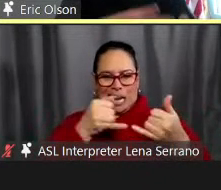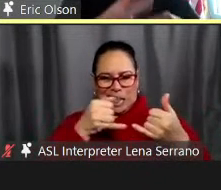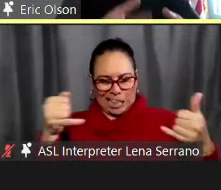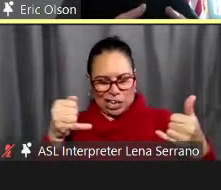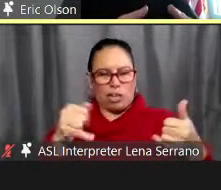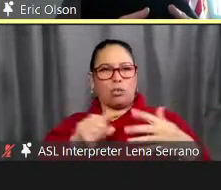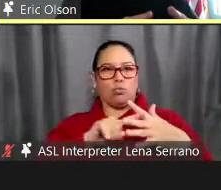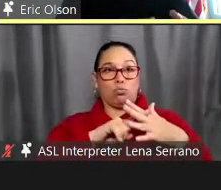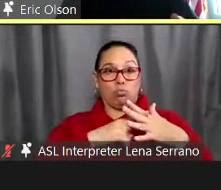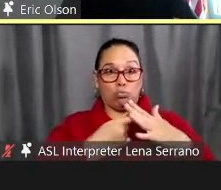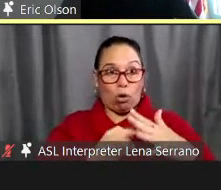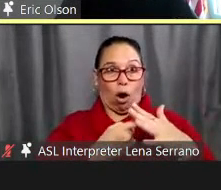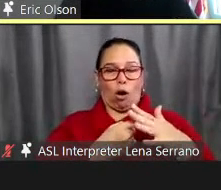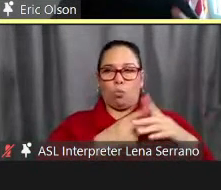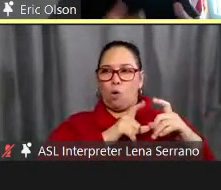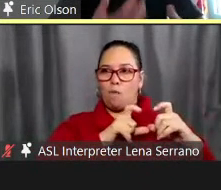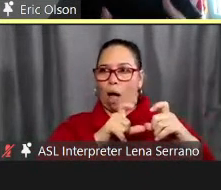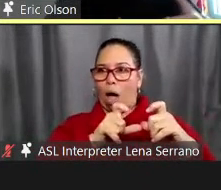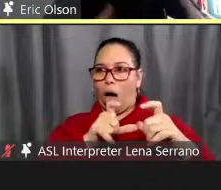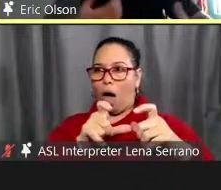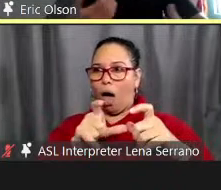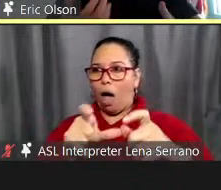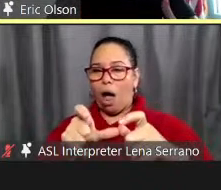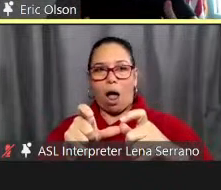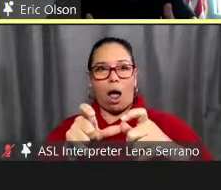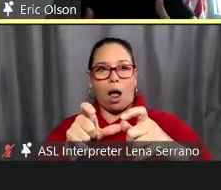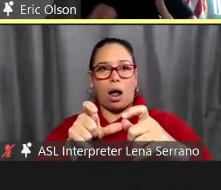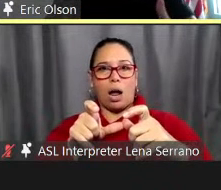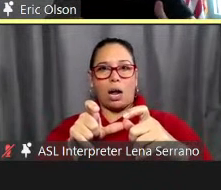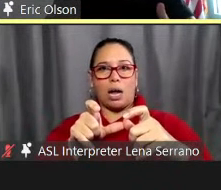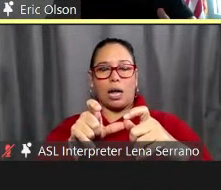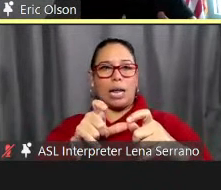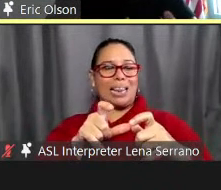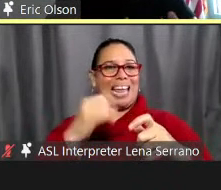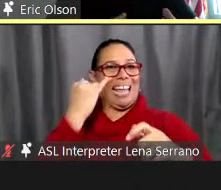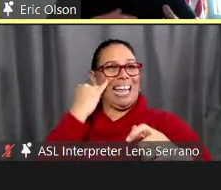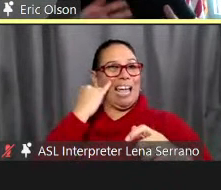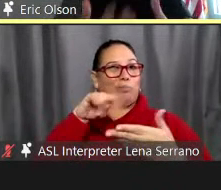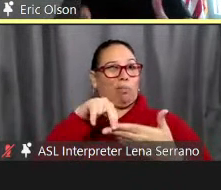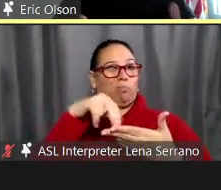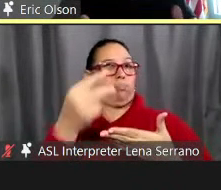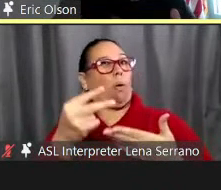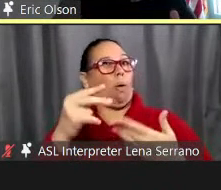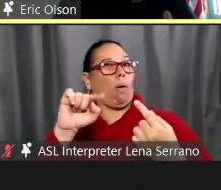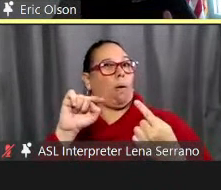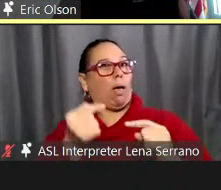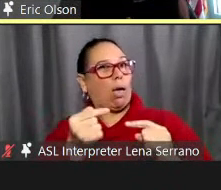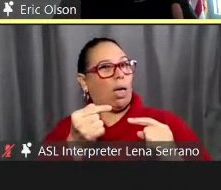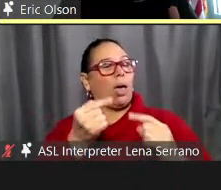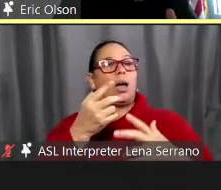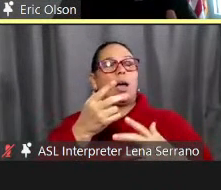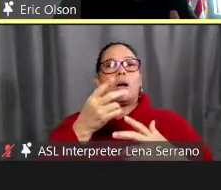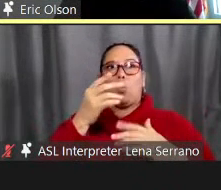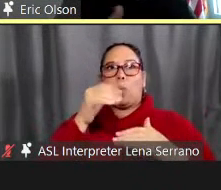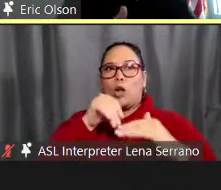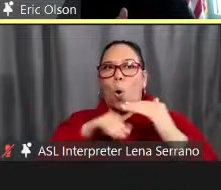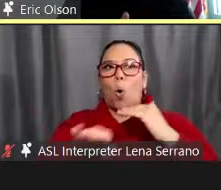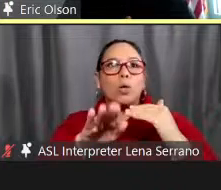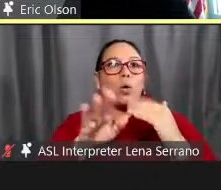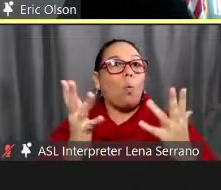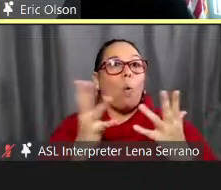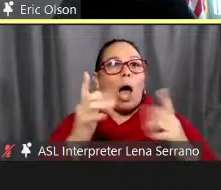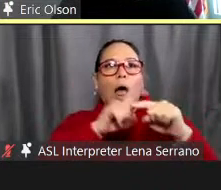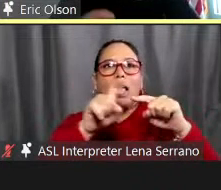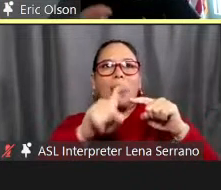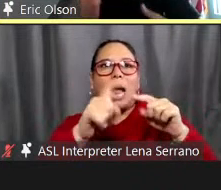We're running from our assailant and we trip, we twist our ankle, we're injured, and now we're going to run into a hall closet, shut the